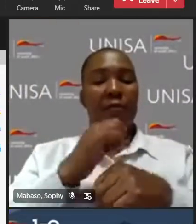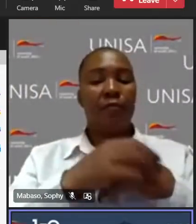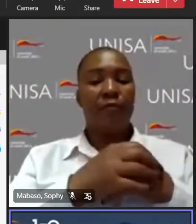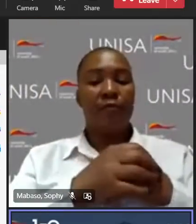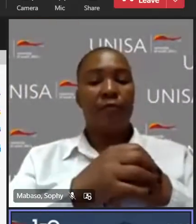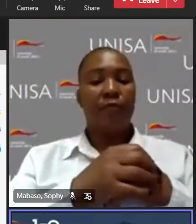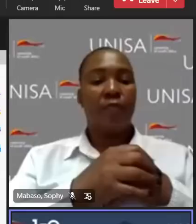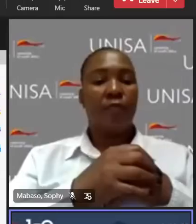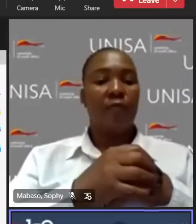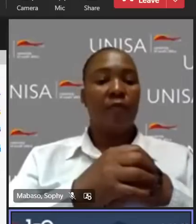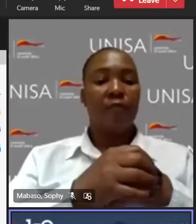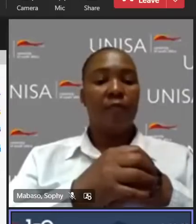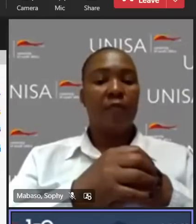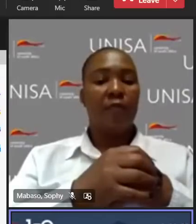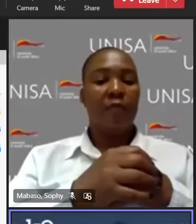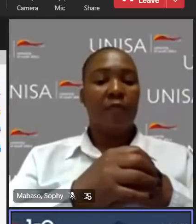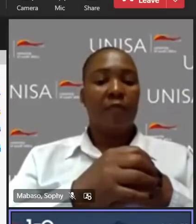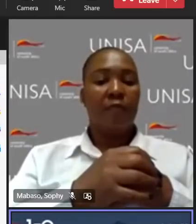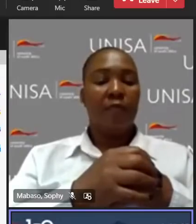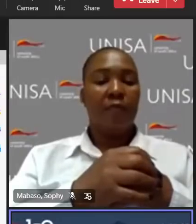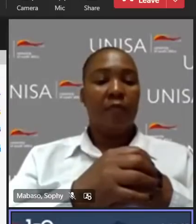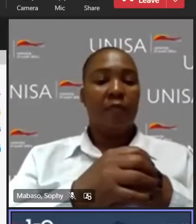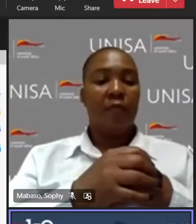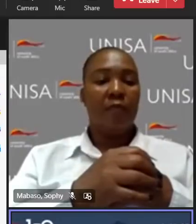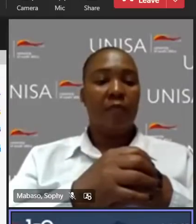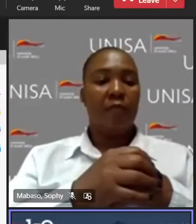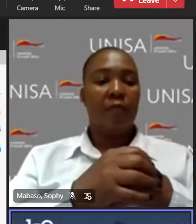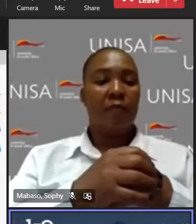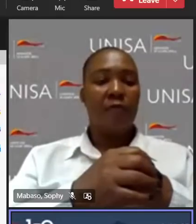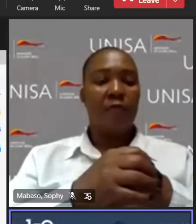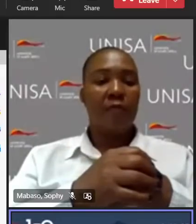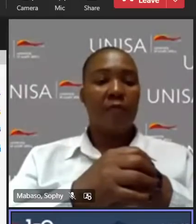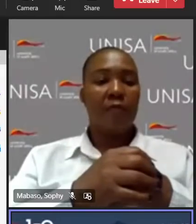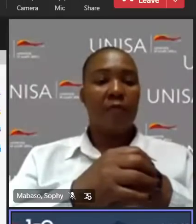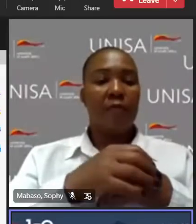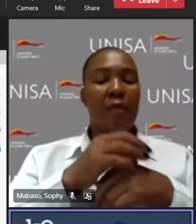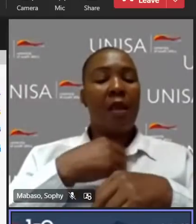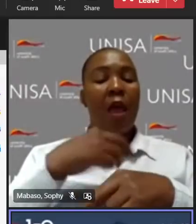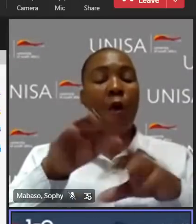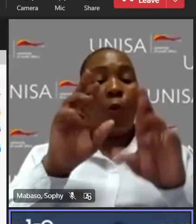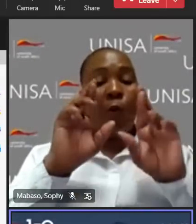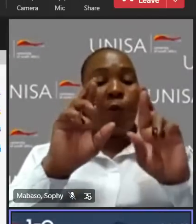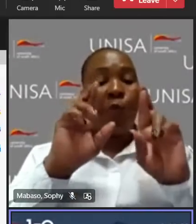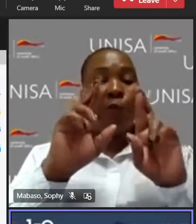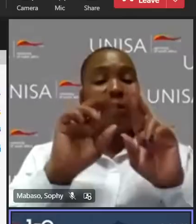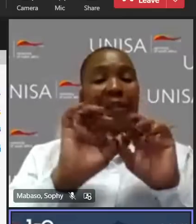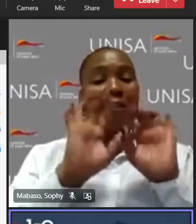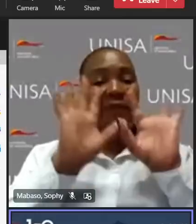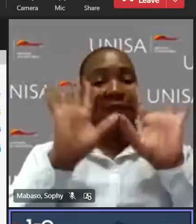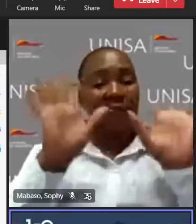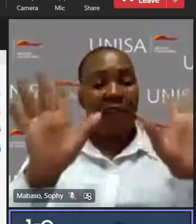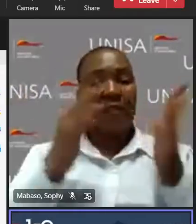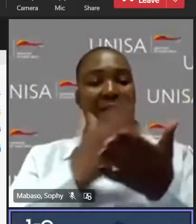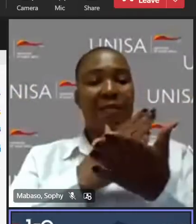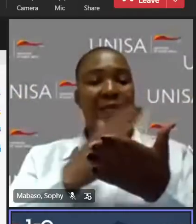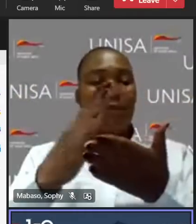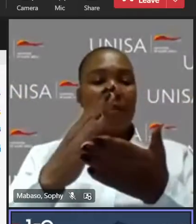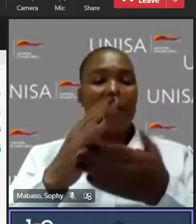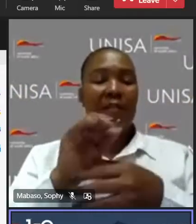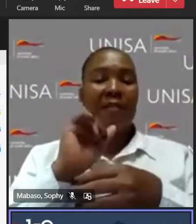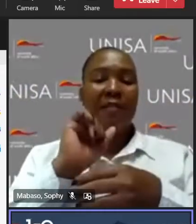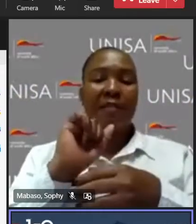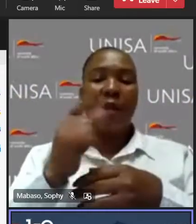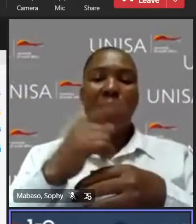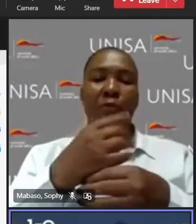go to MyUnisa. All right. I hope this clarifies some of the